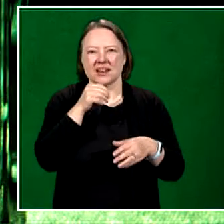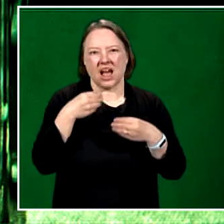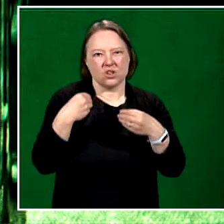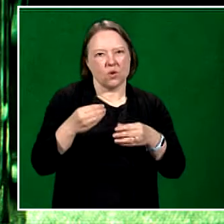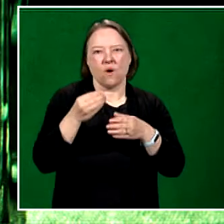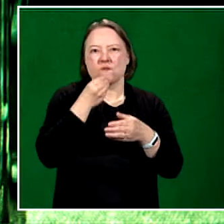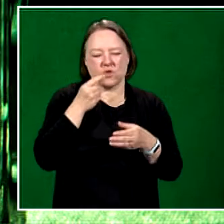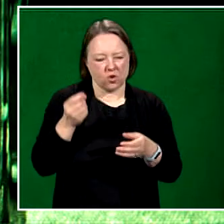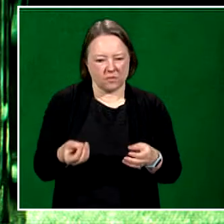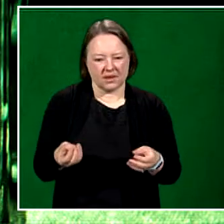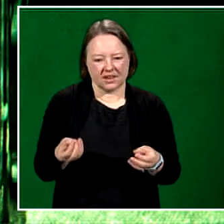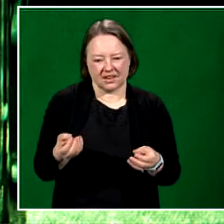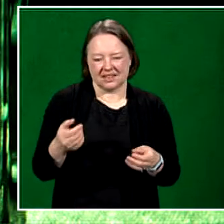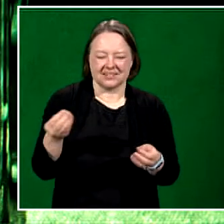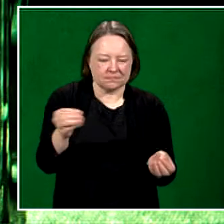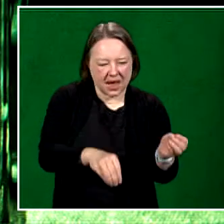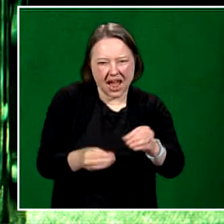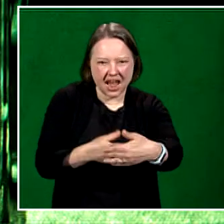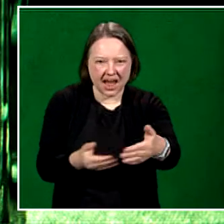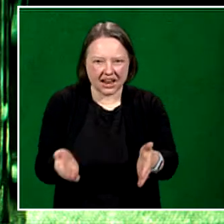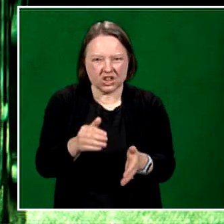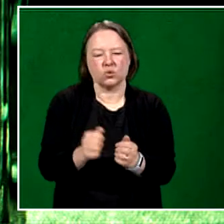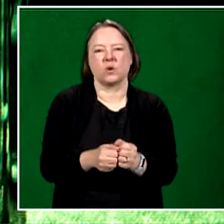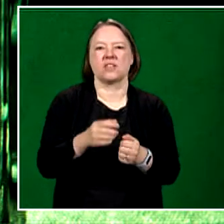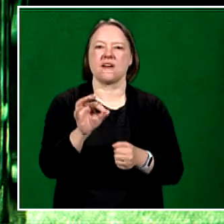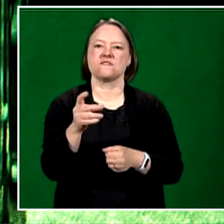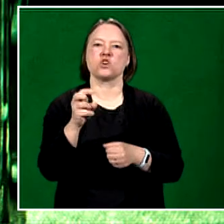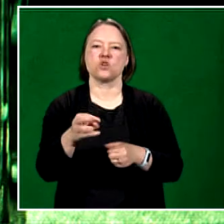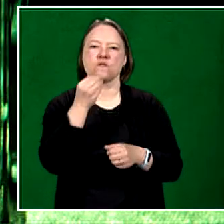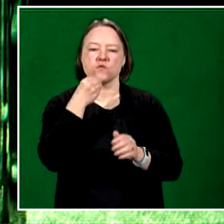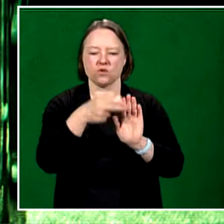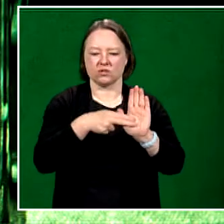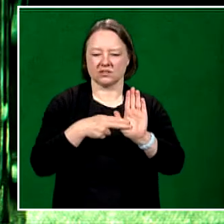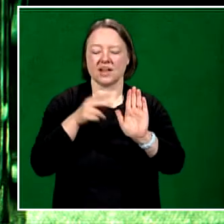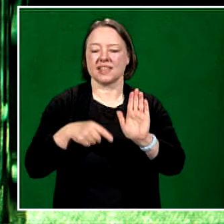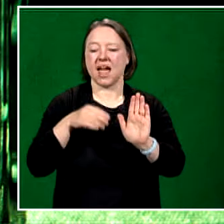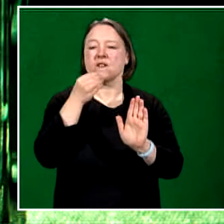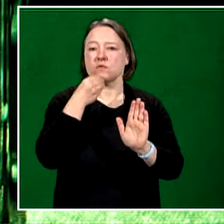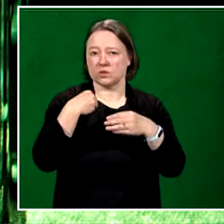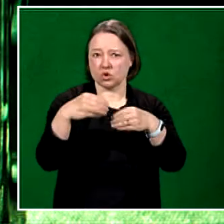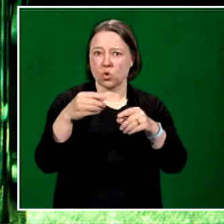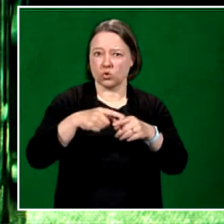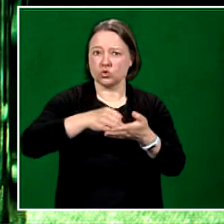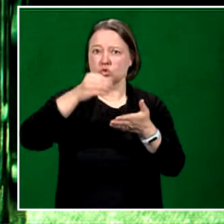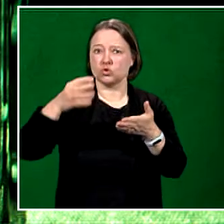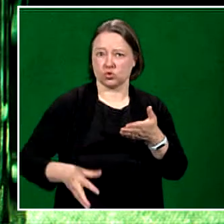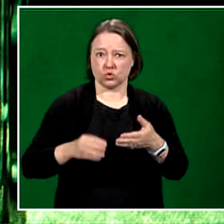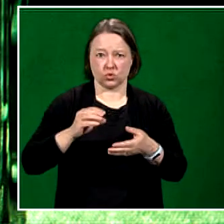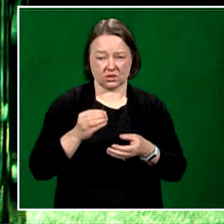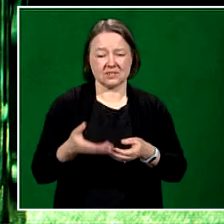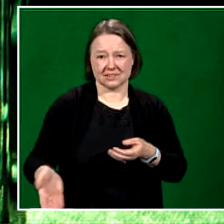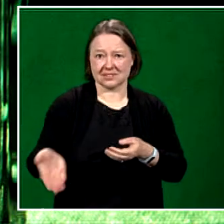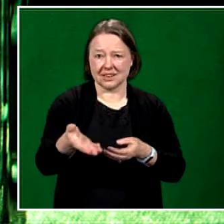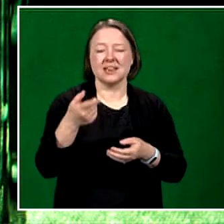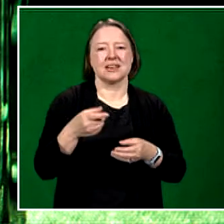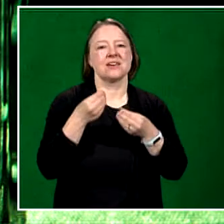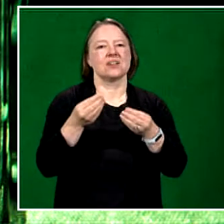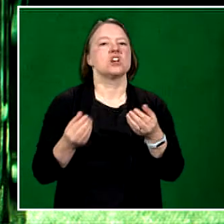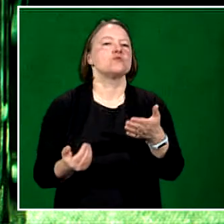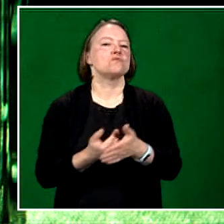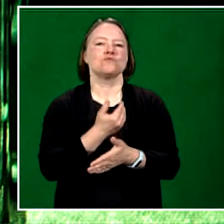be repackaged with Further Food branding, and this food would be sold to the student population, giving it a new